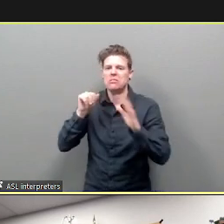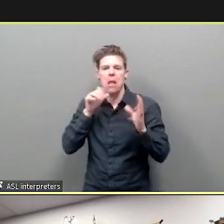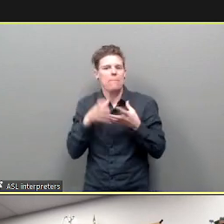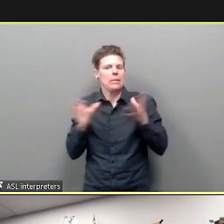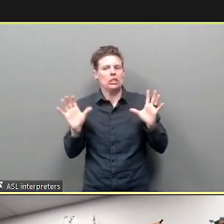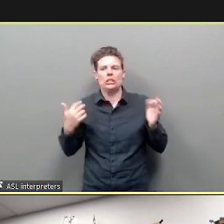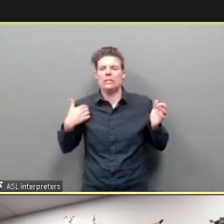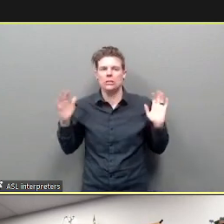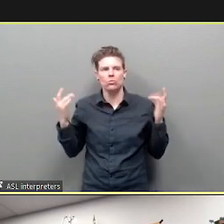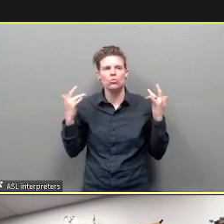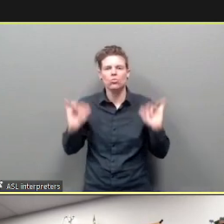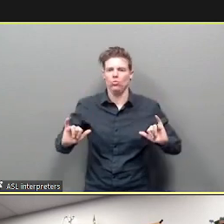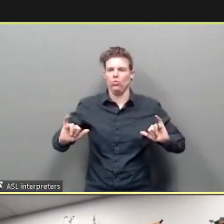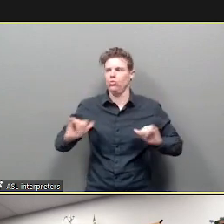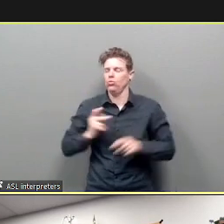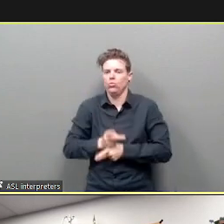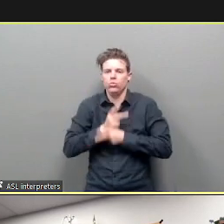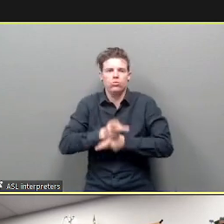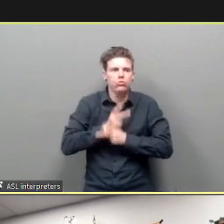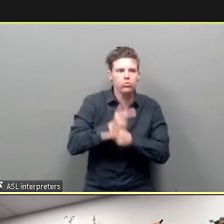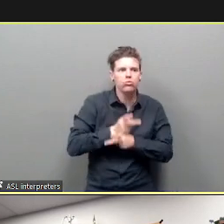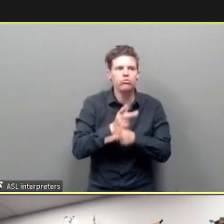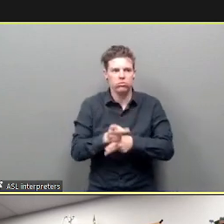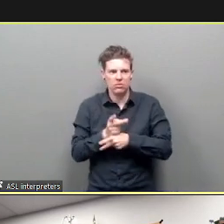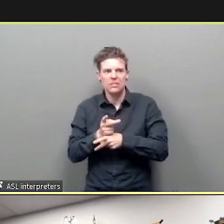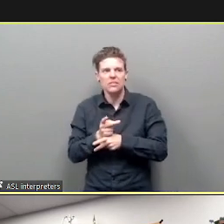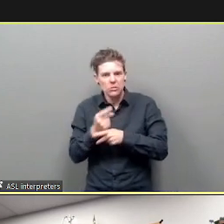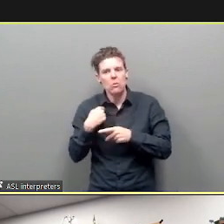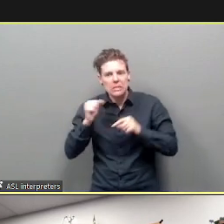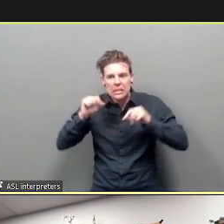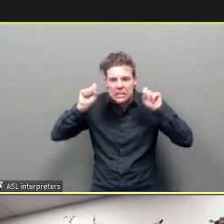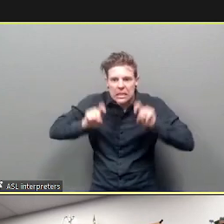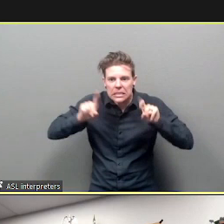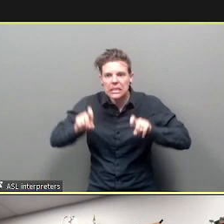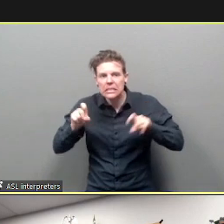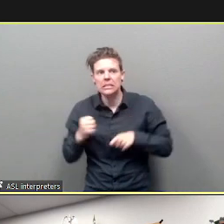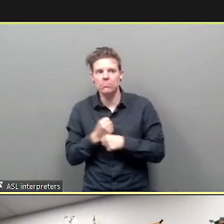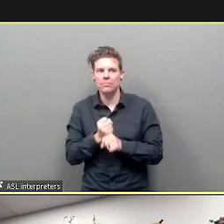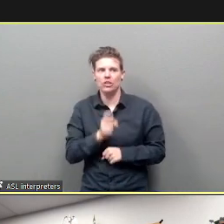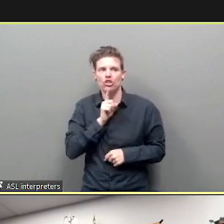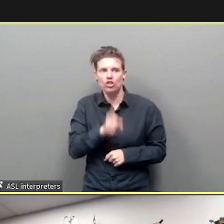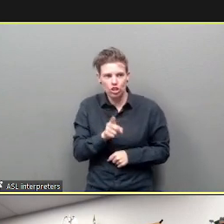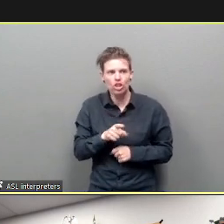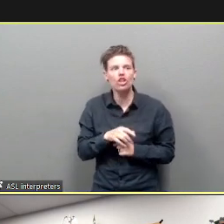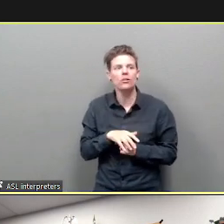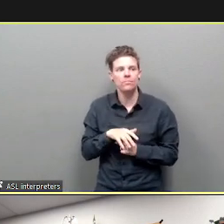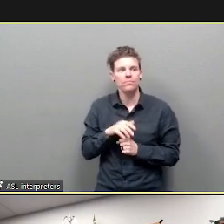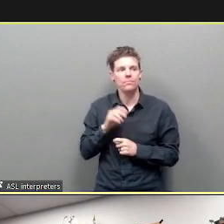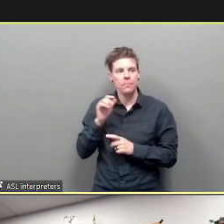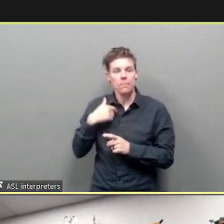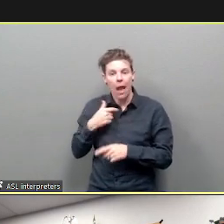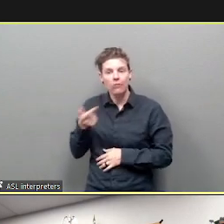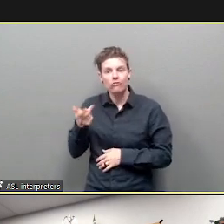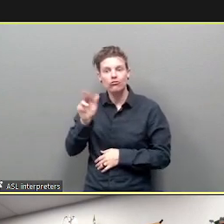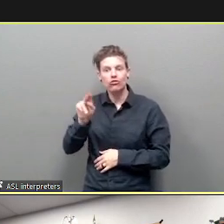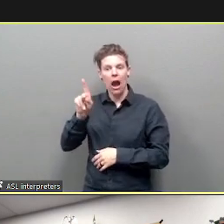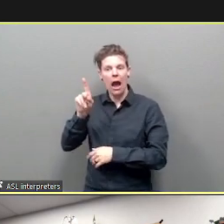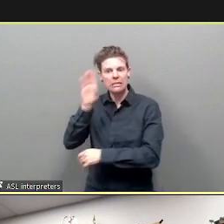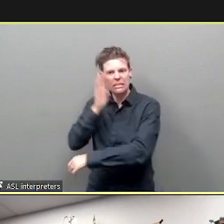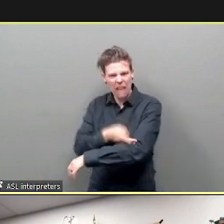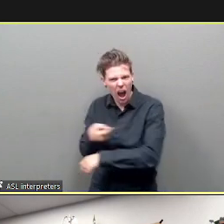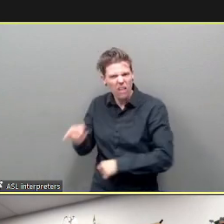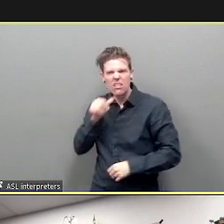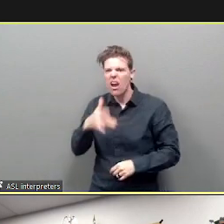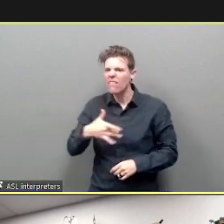one of my grandsons was sick to his stomach. And so just to be sure, he got a home test